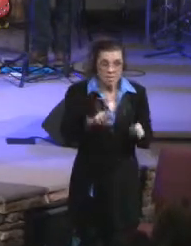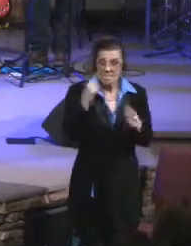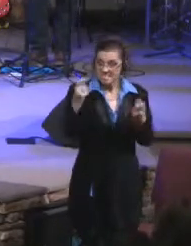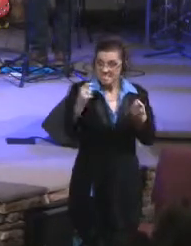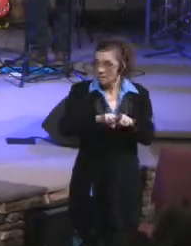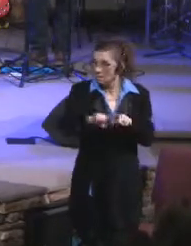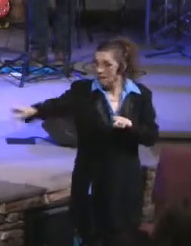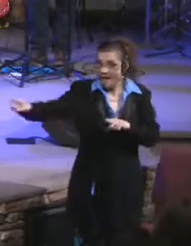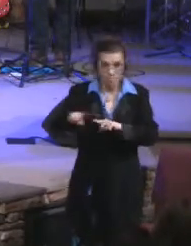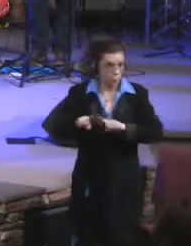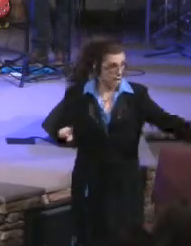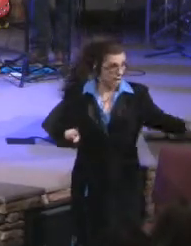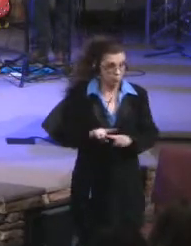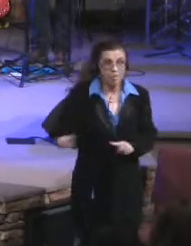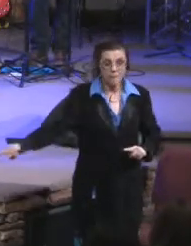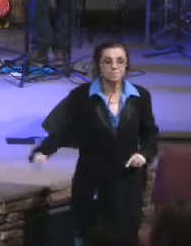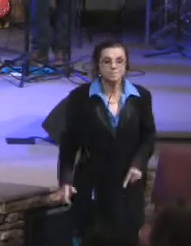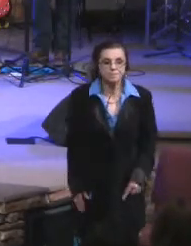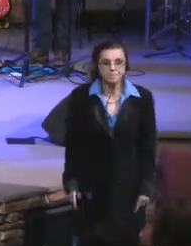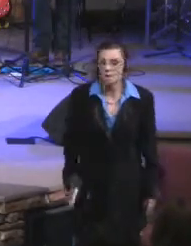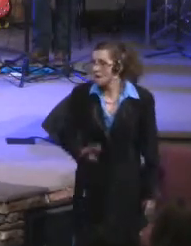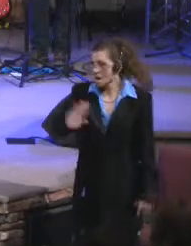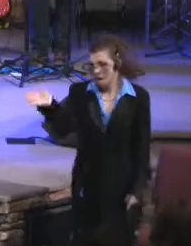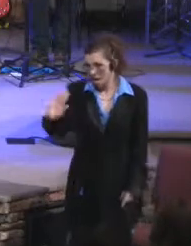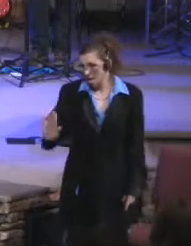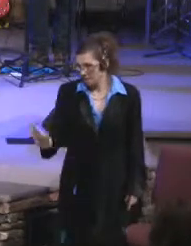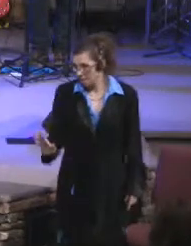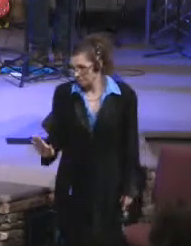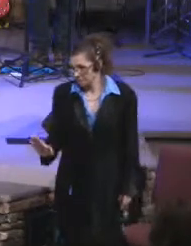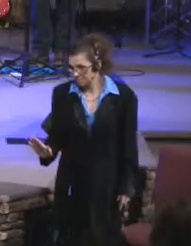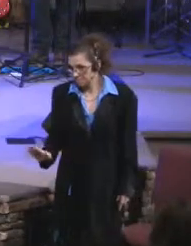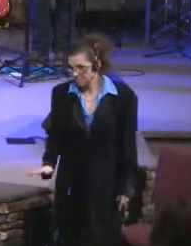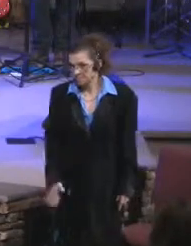sin in our life. None of it.